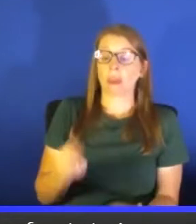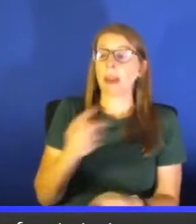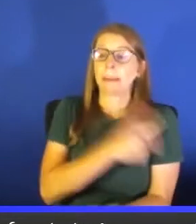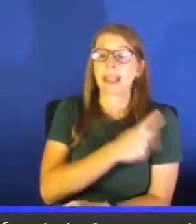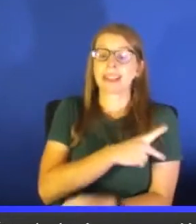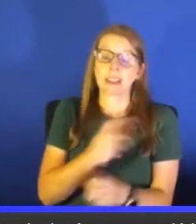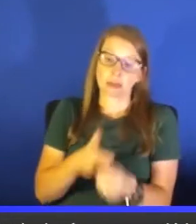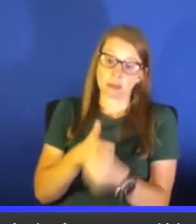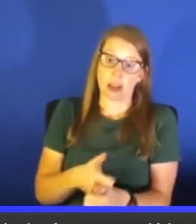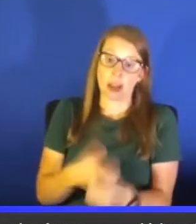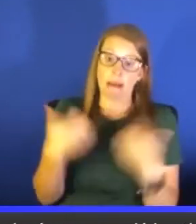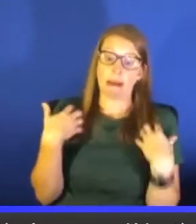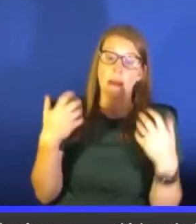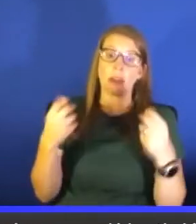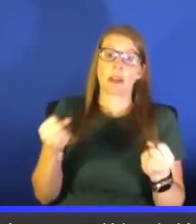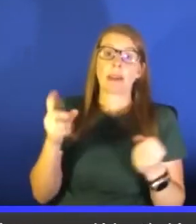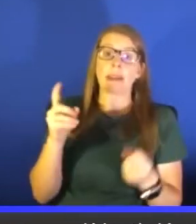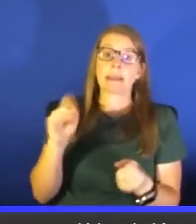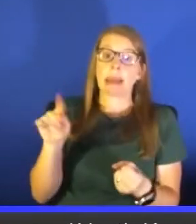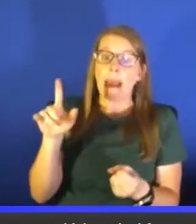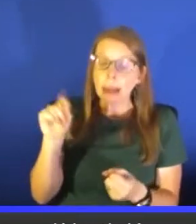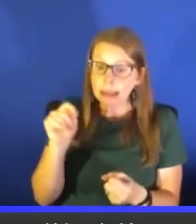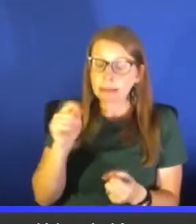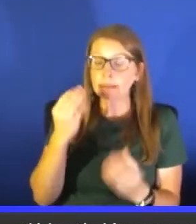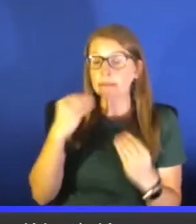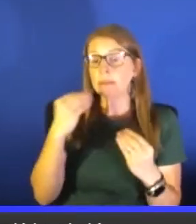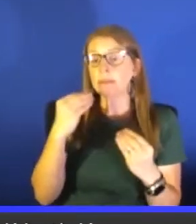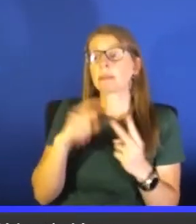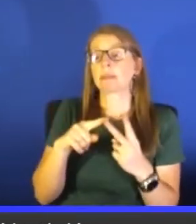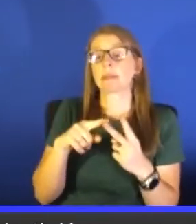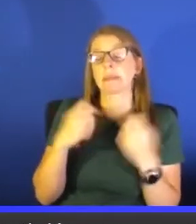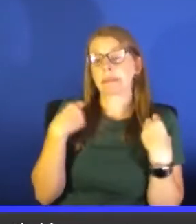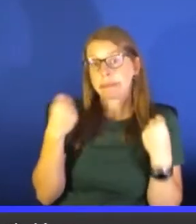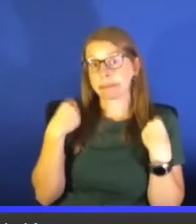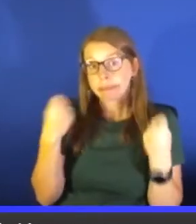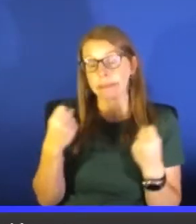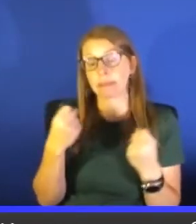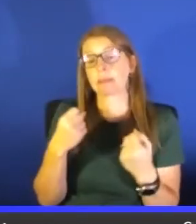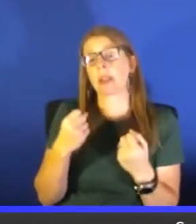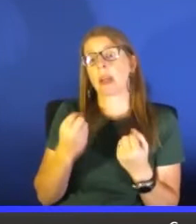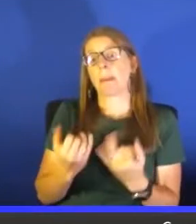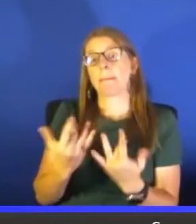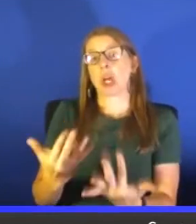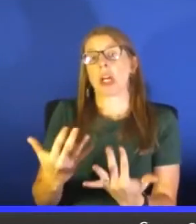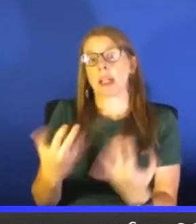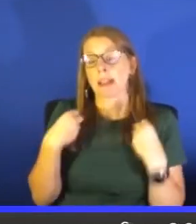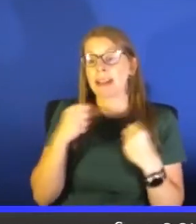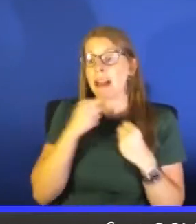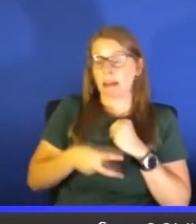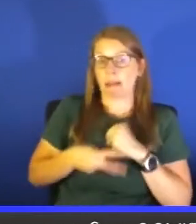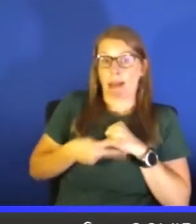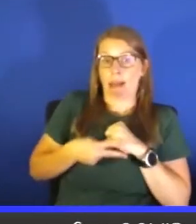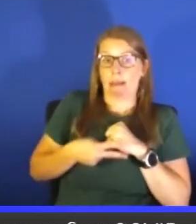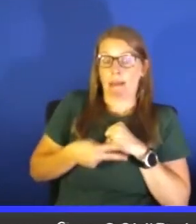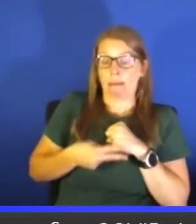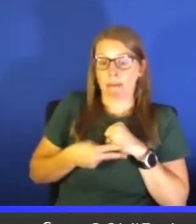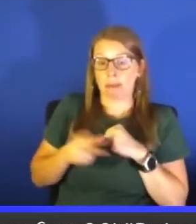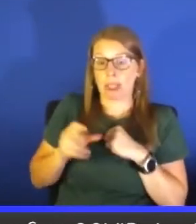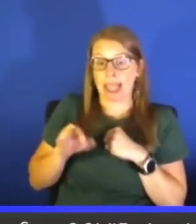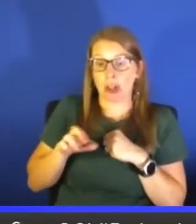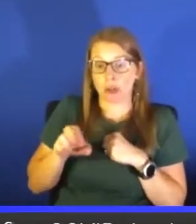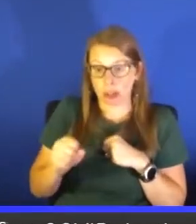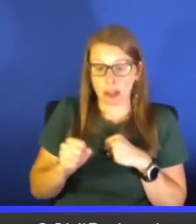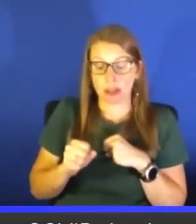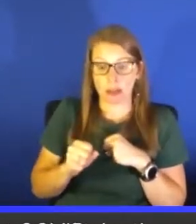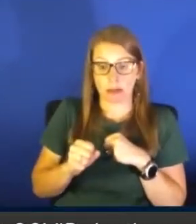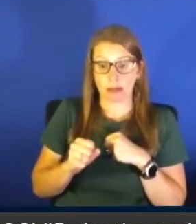with exercise, change the metabolism balance so that they're burning calories, not saving calories, and we actually can see patients with fatty liver turn